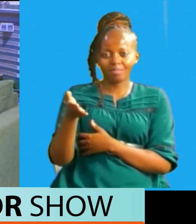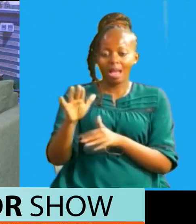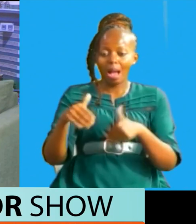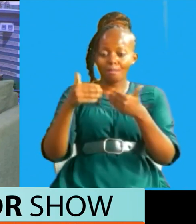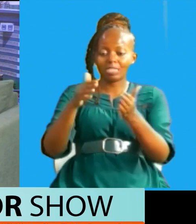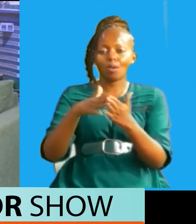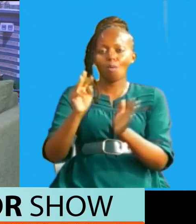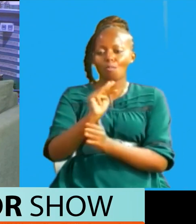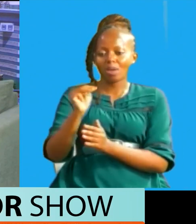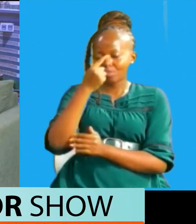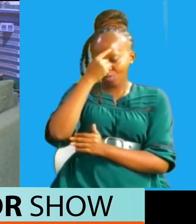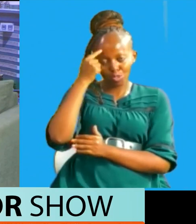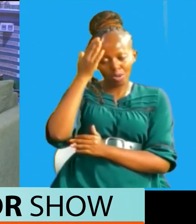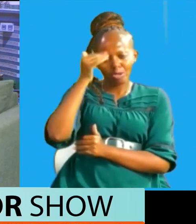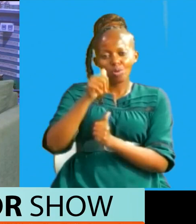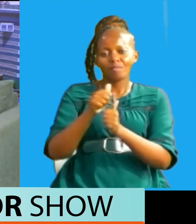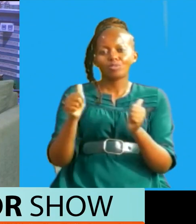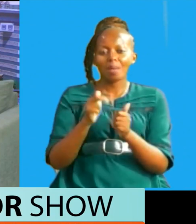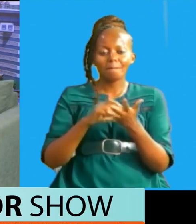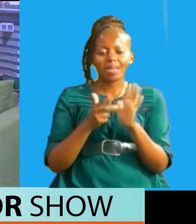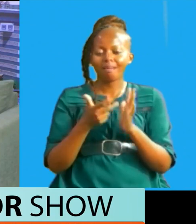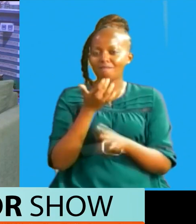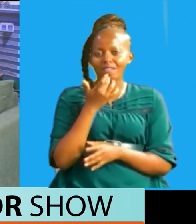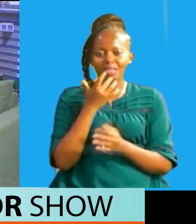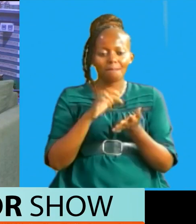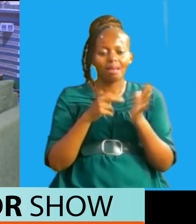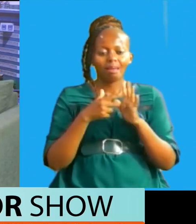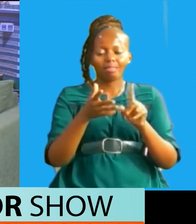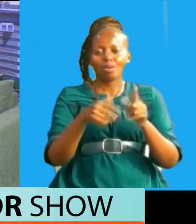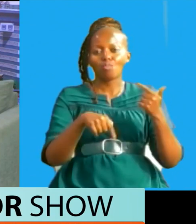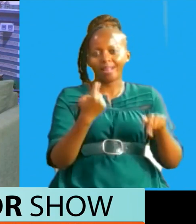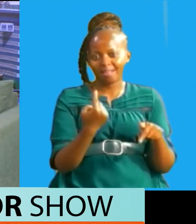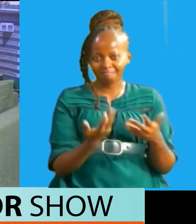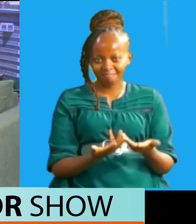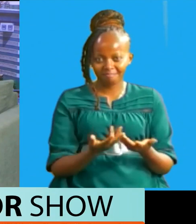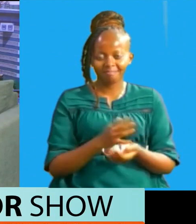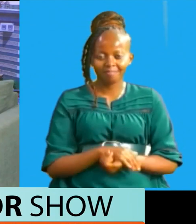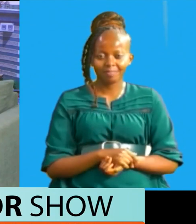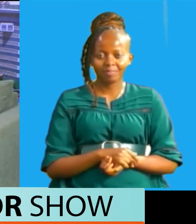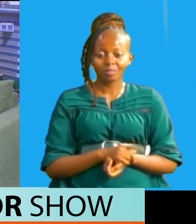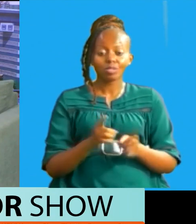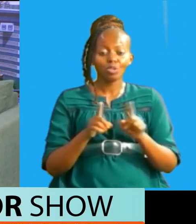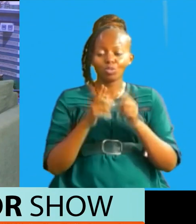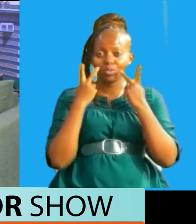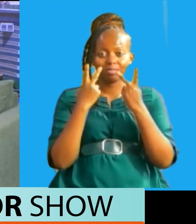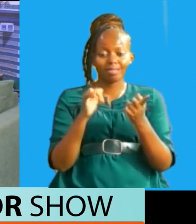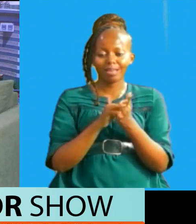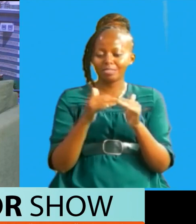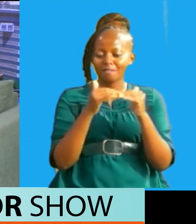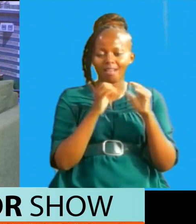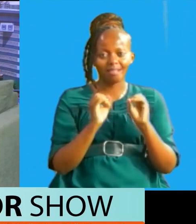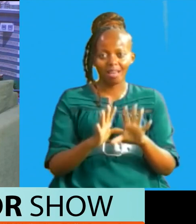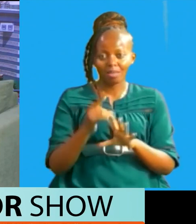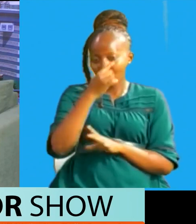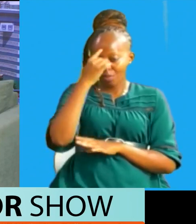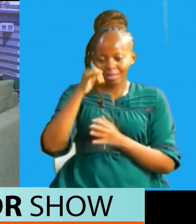because they know them, so they may end up crowning them. And you will see that is very unfair because now also